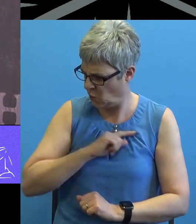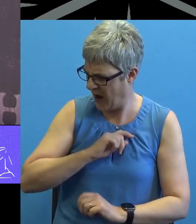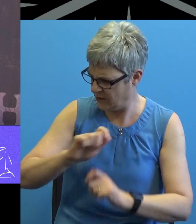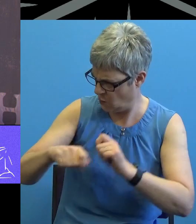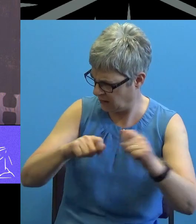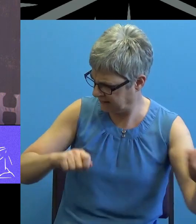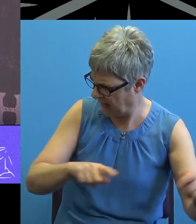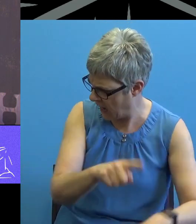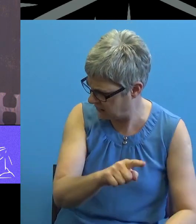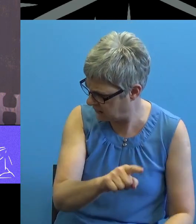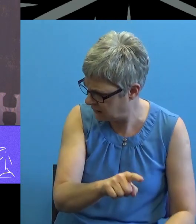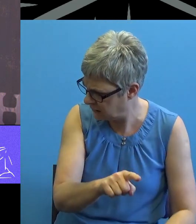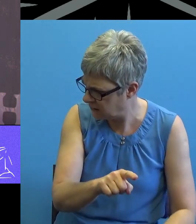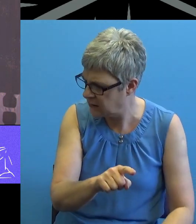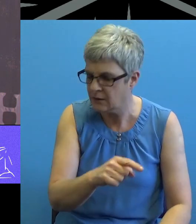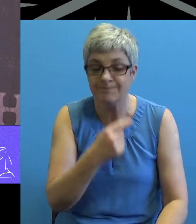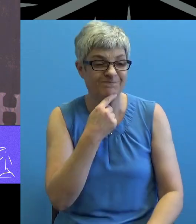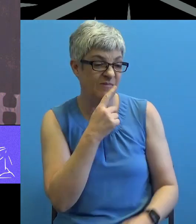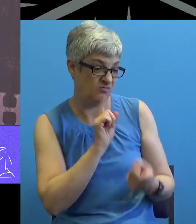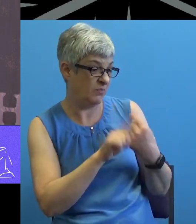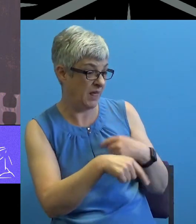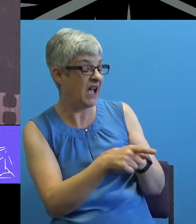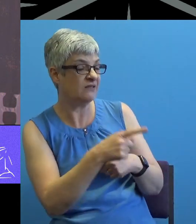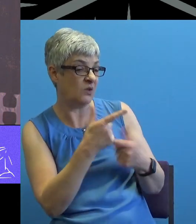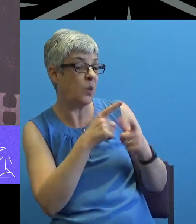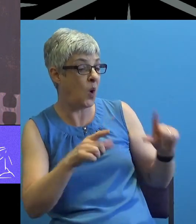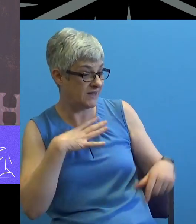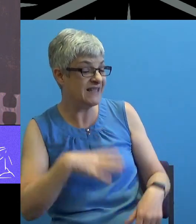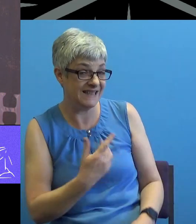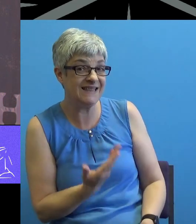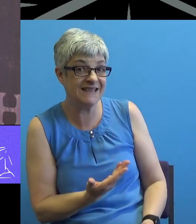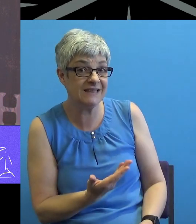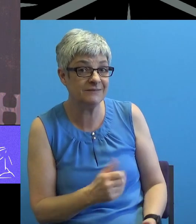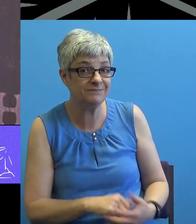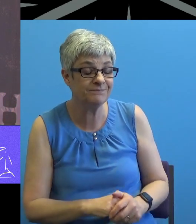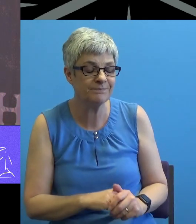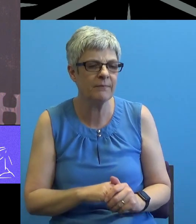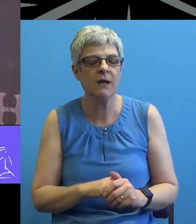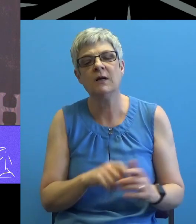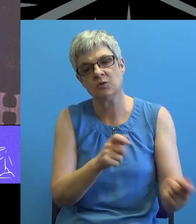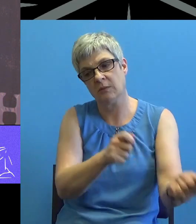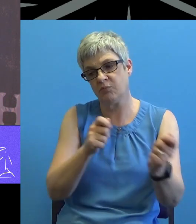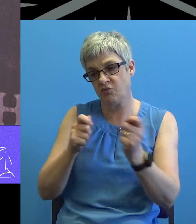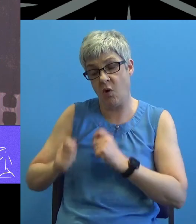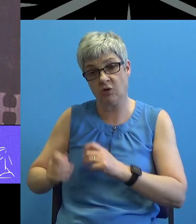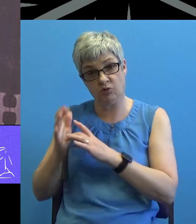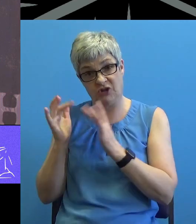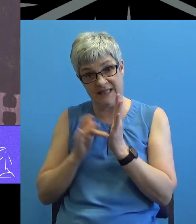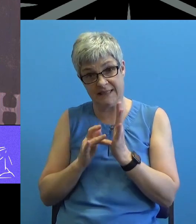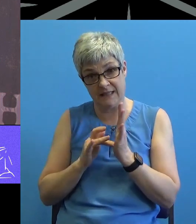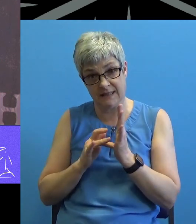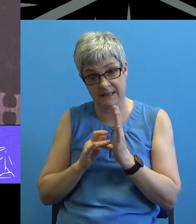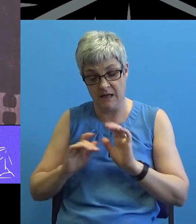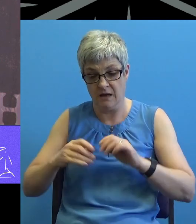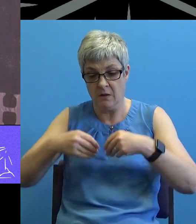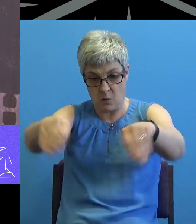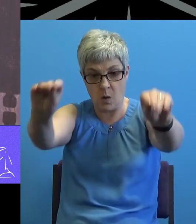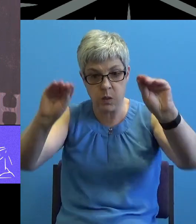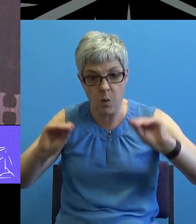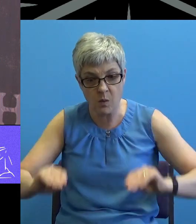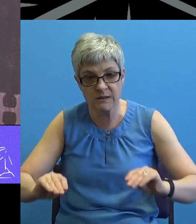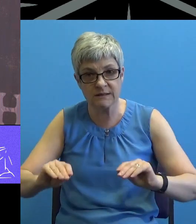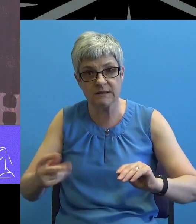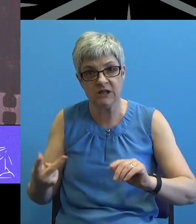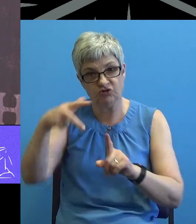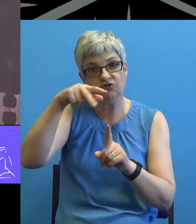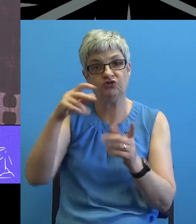are you untying it?" And they replied, "The Lord needs it." They brought it to Jesus, threw their cloaks on the colt